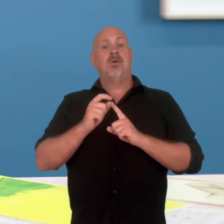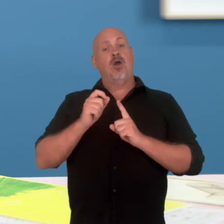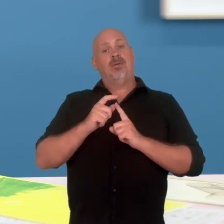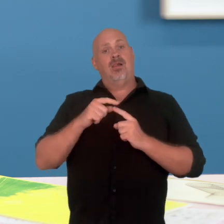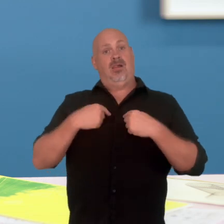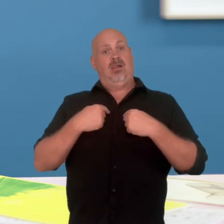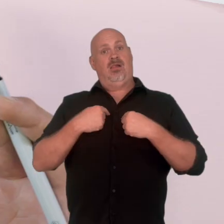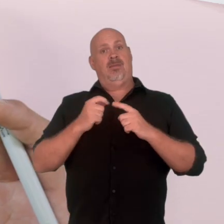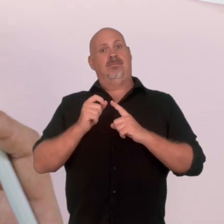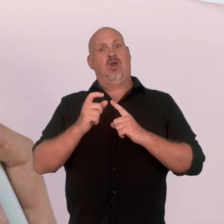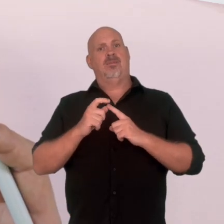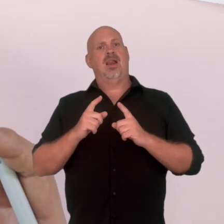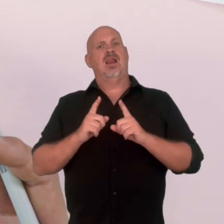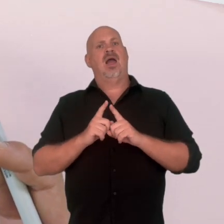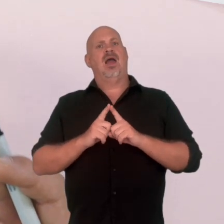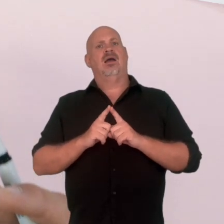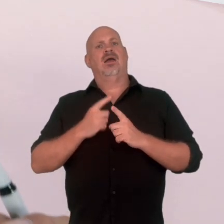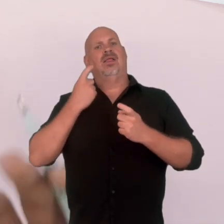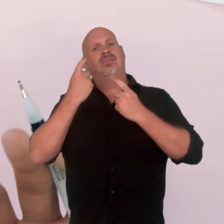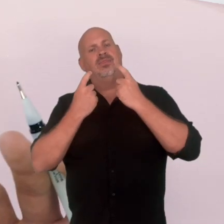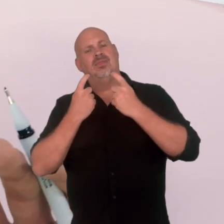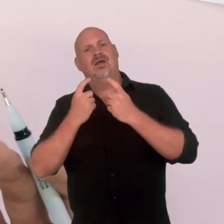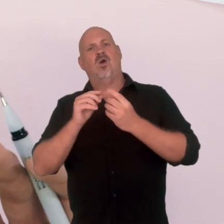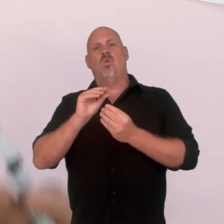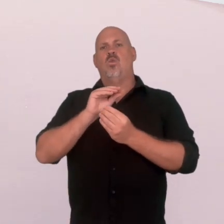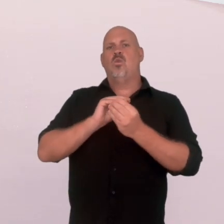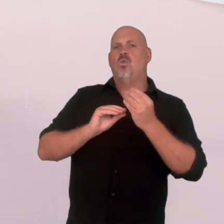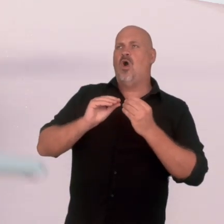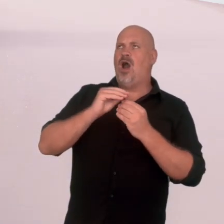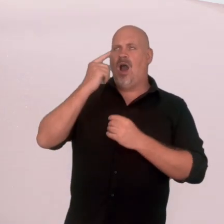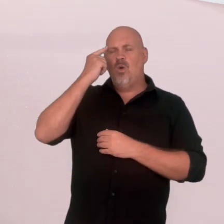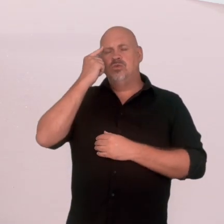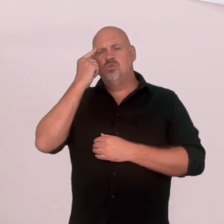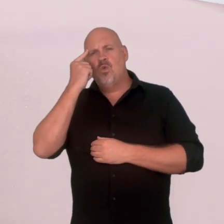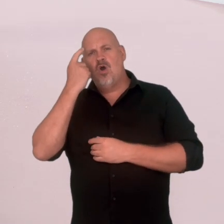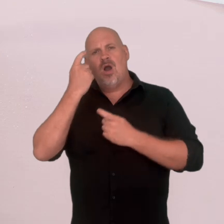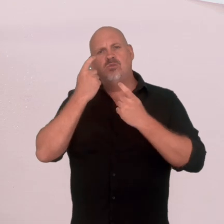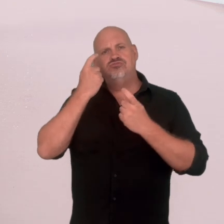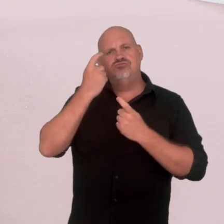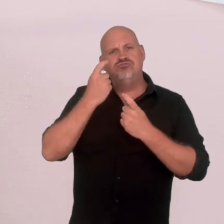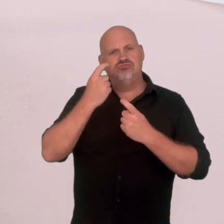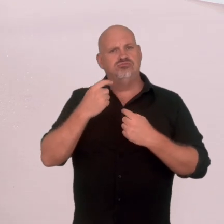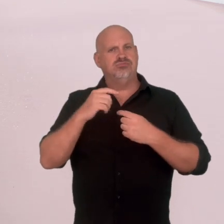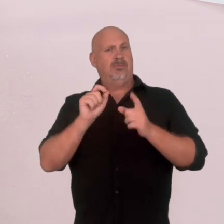as like thinking or trying to work something out in my head. So